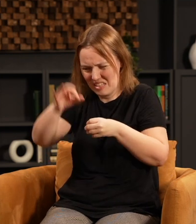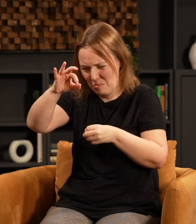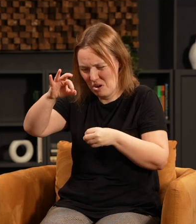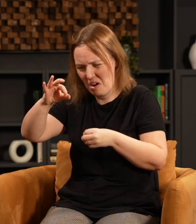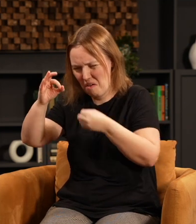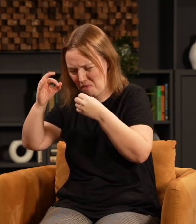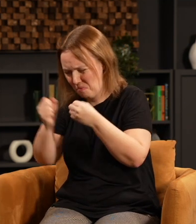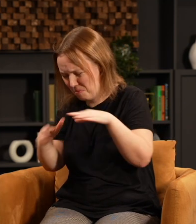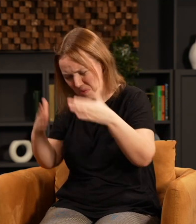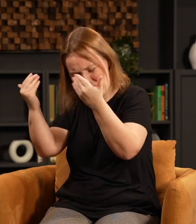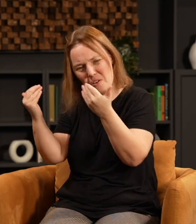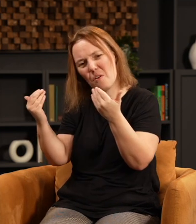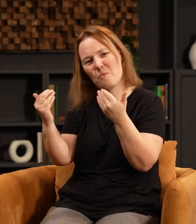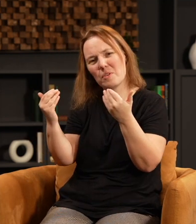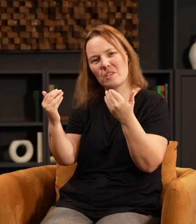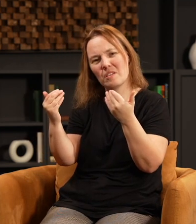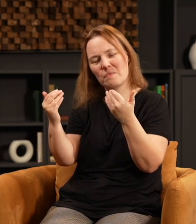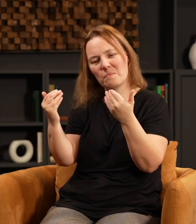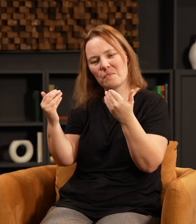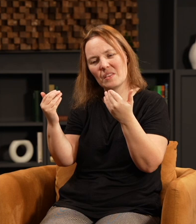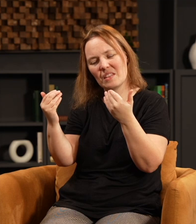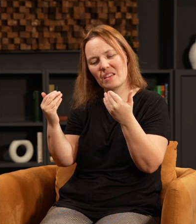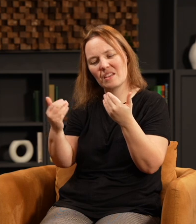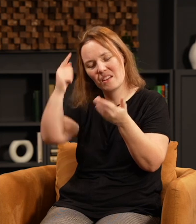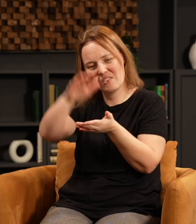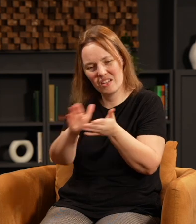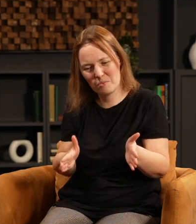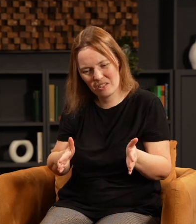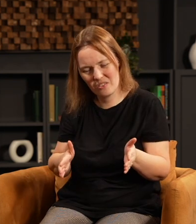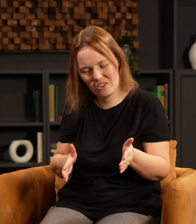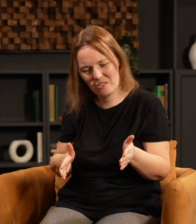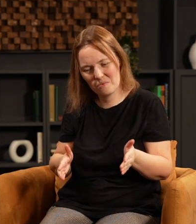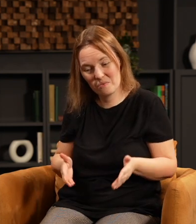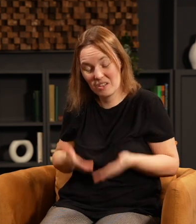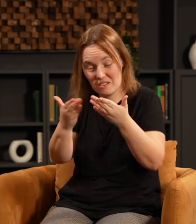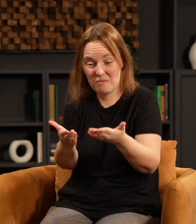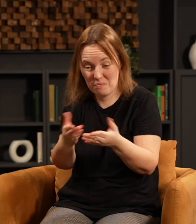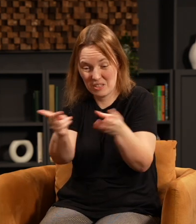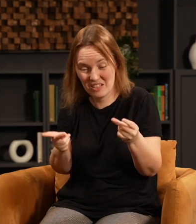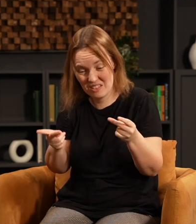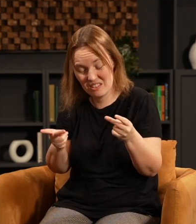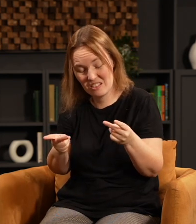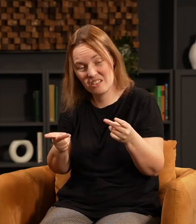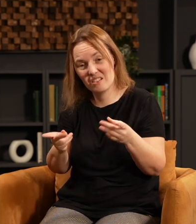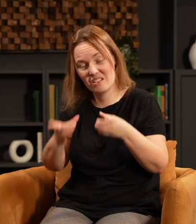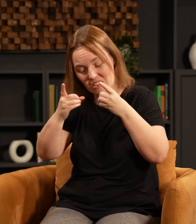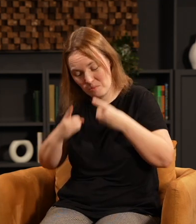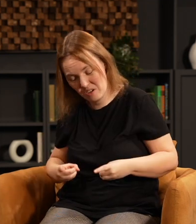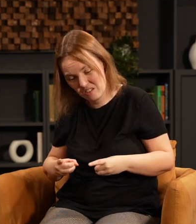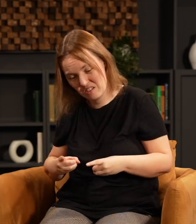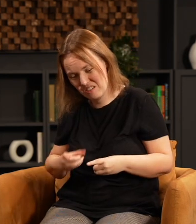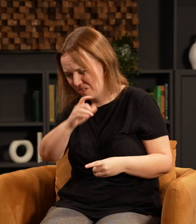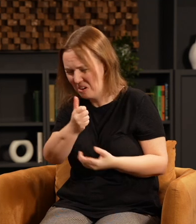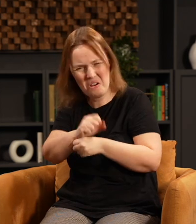we give place to syndromes. We give place to syndromes of depression or dysfunction.